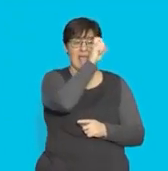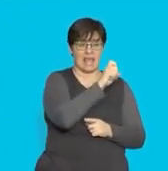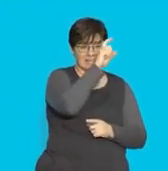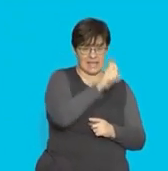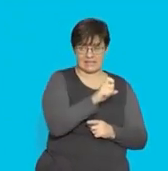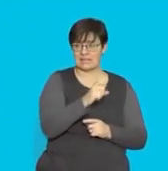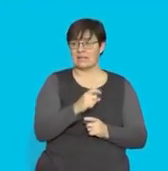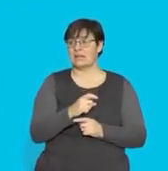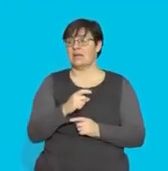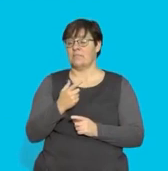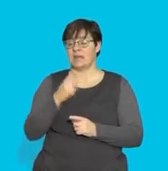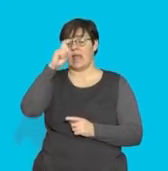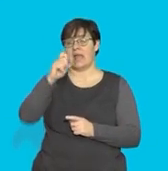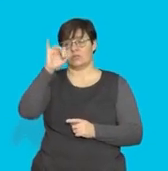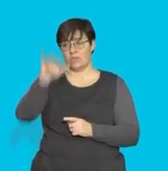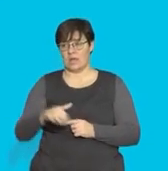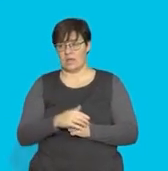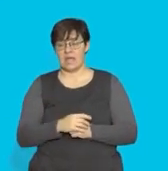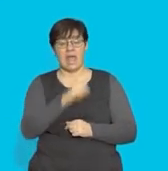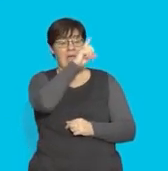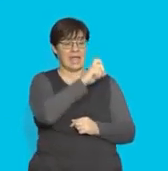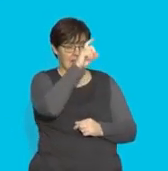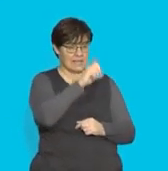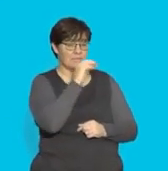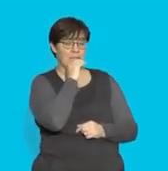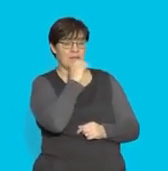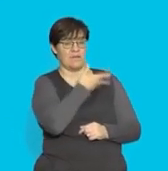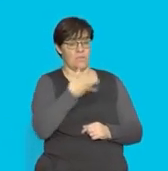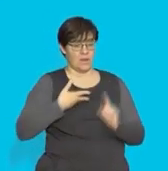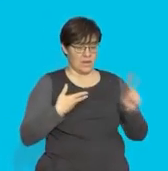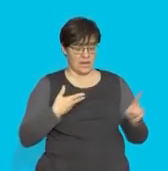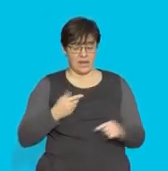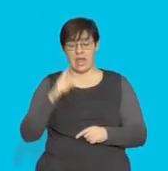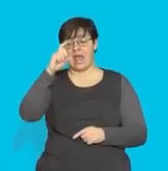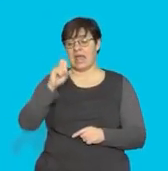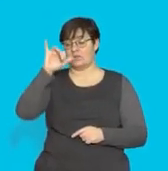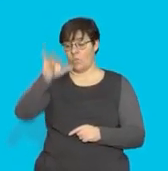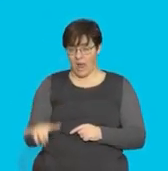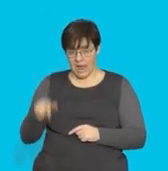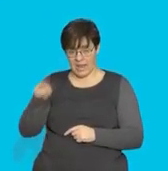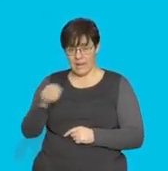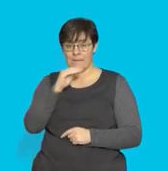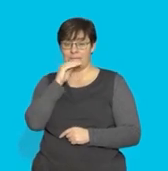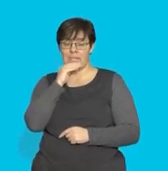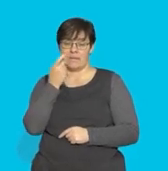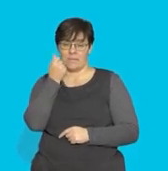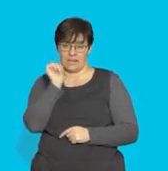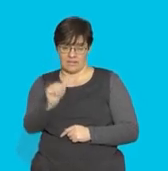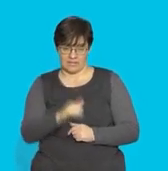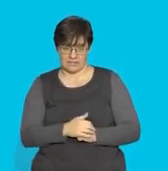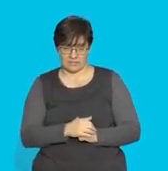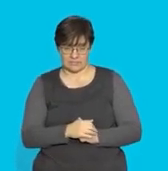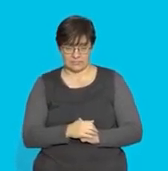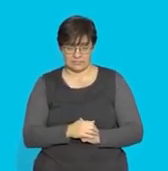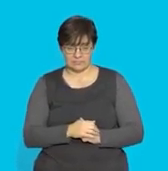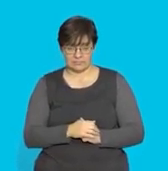The X and X chromosomes indicate that the individual is female, and the presence of an X and Y chromosome indicates